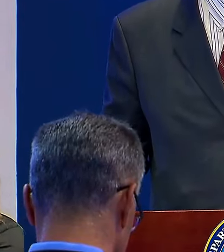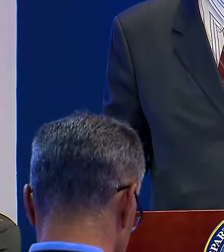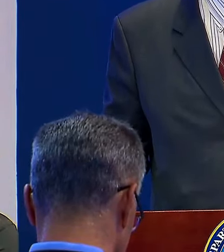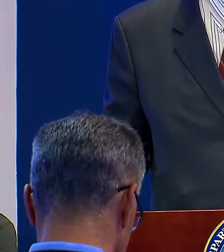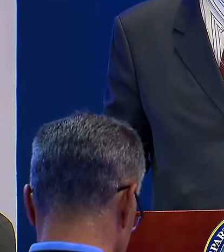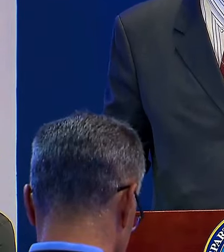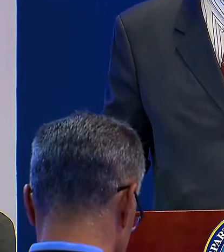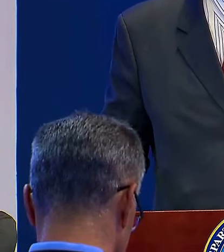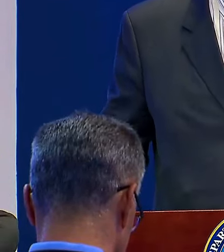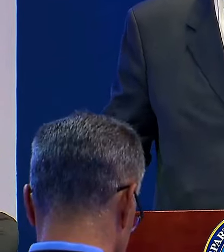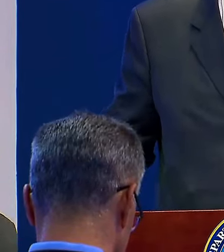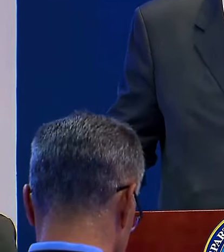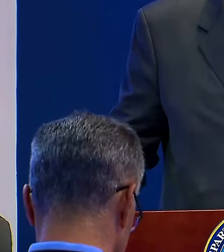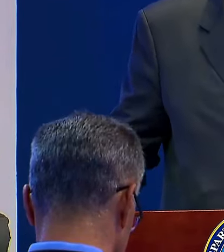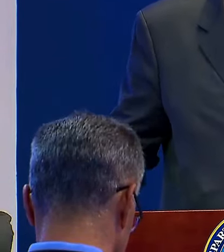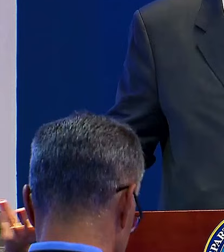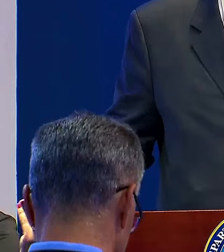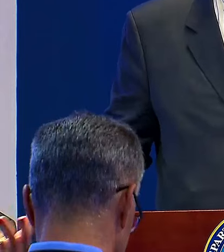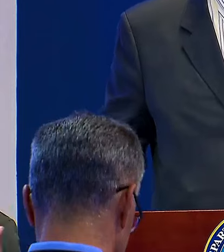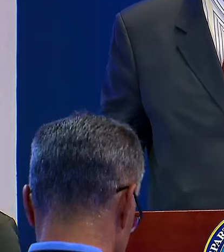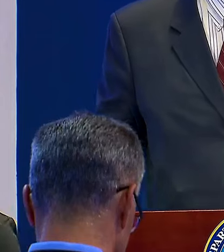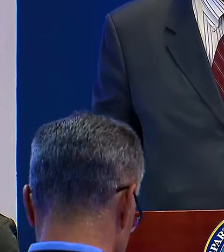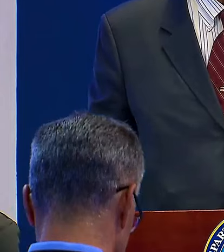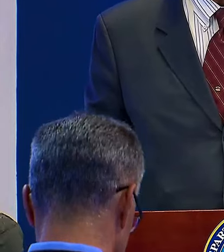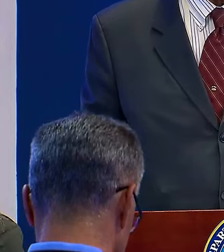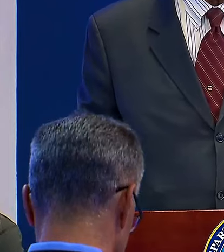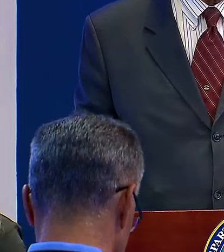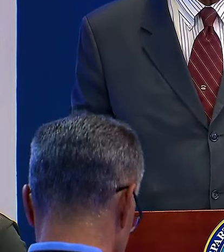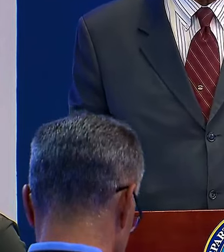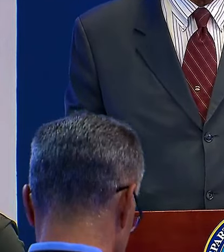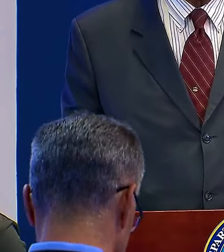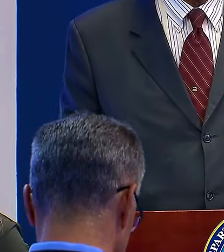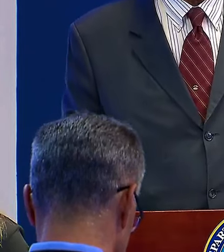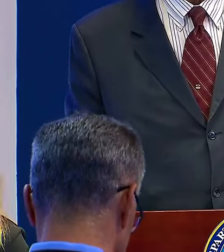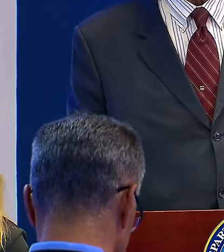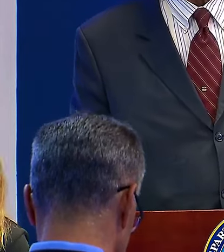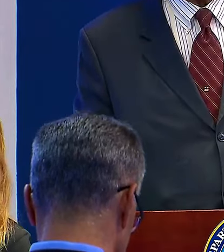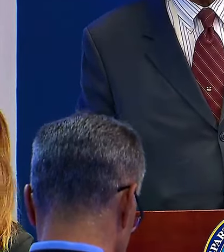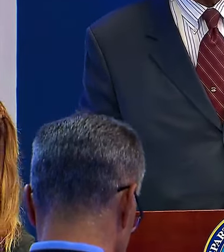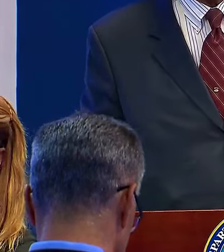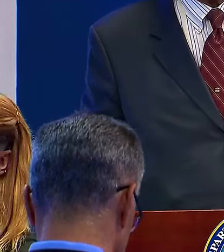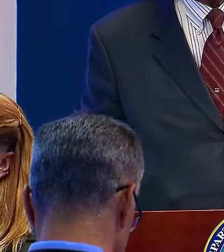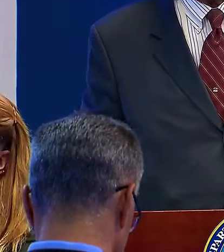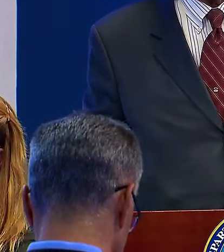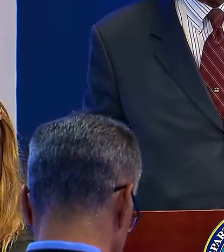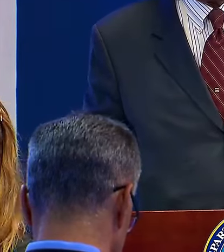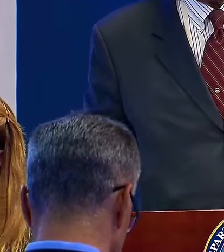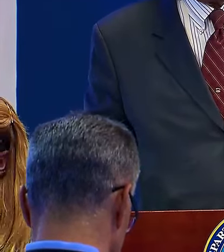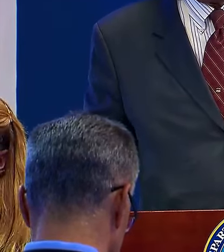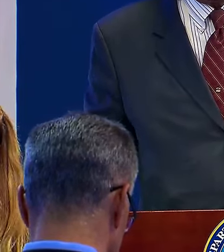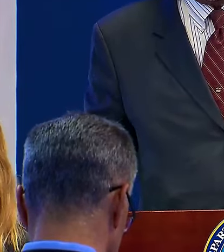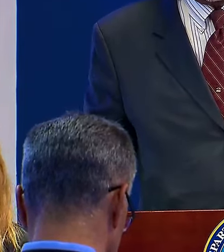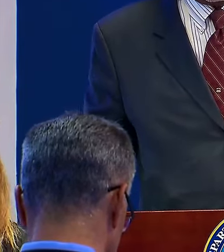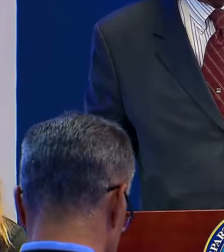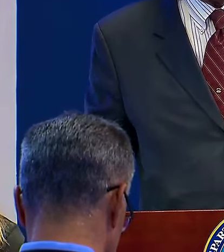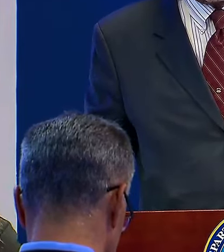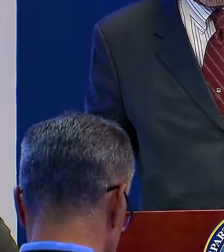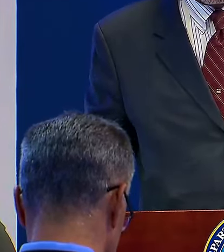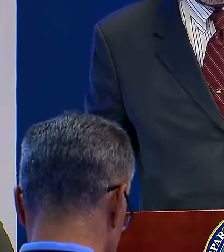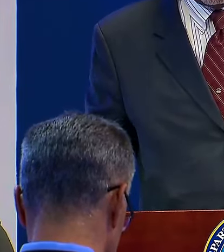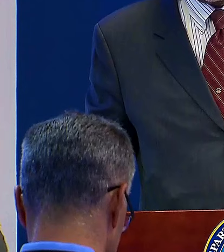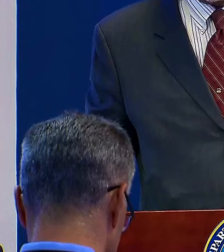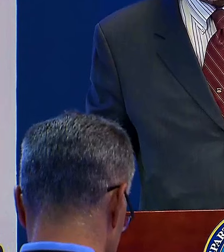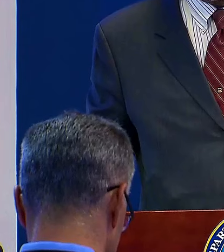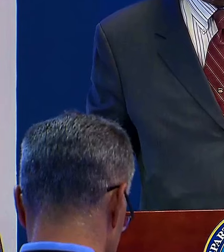mouth. My soul shall make her boast in the Lord. The humble shall hear thereof and